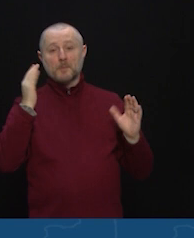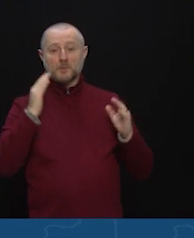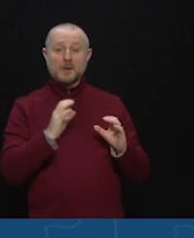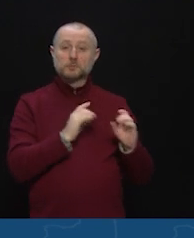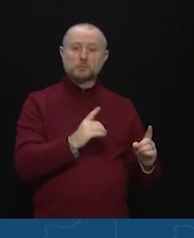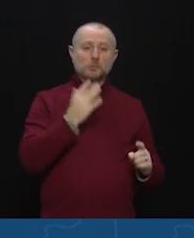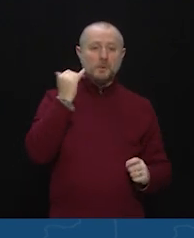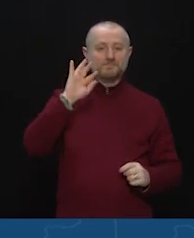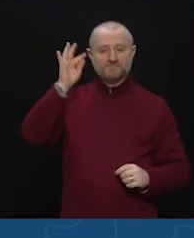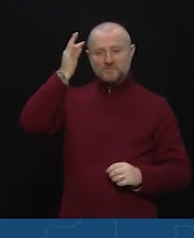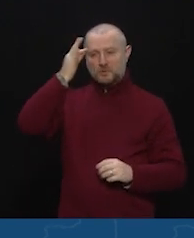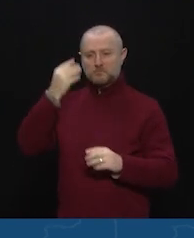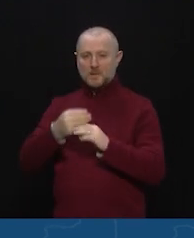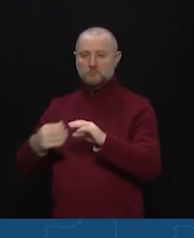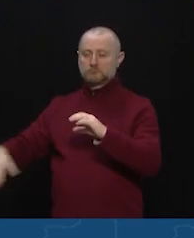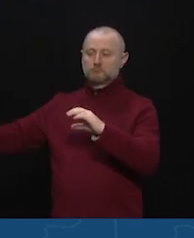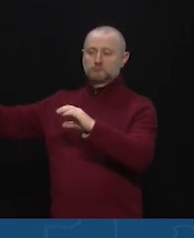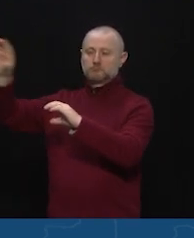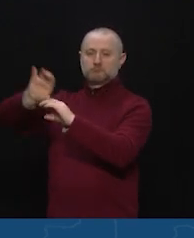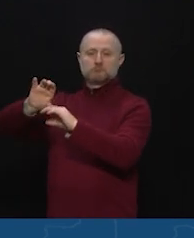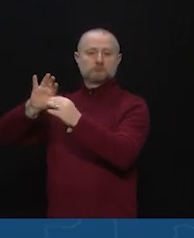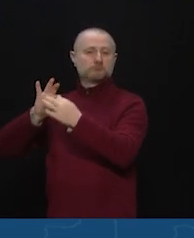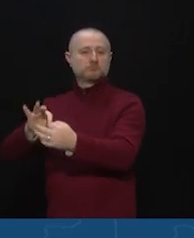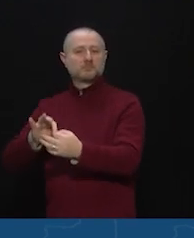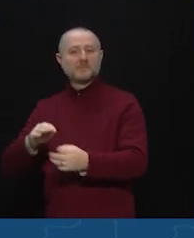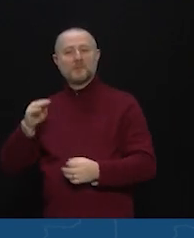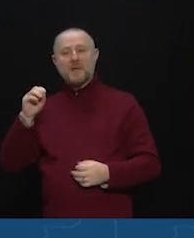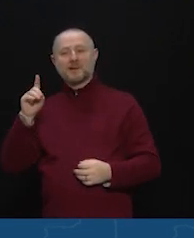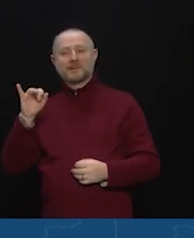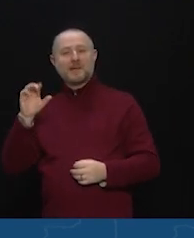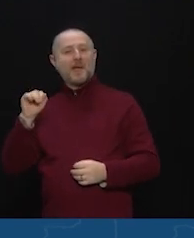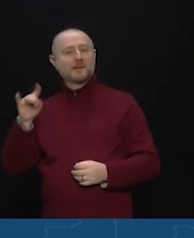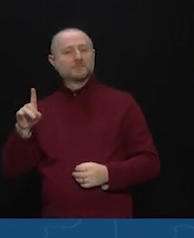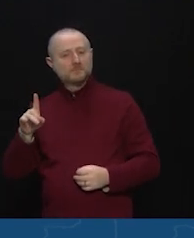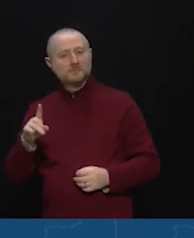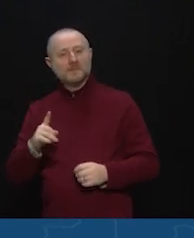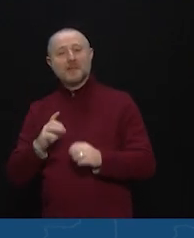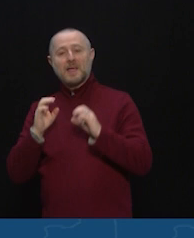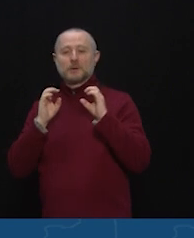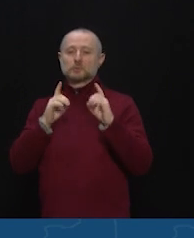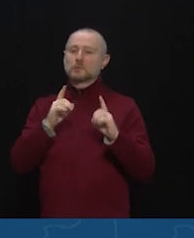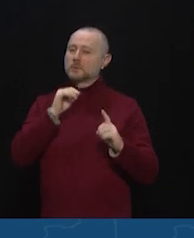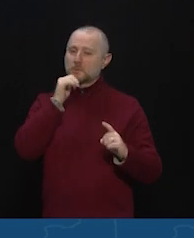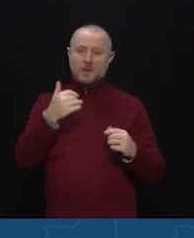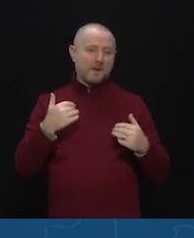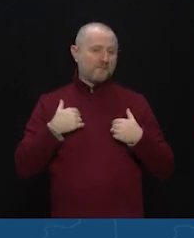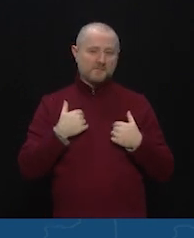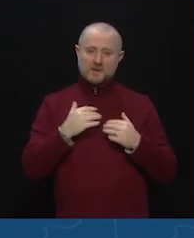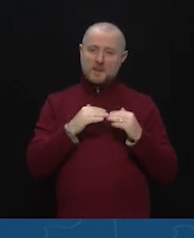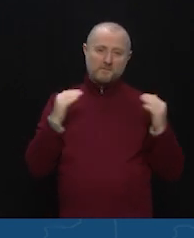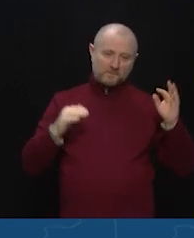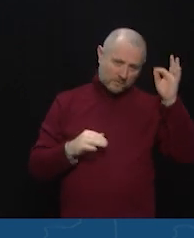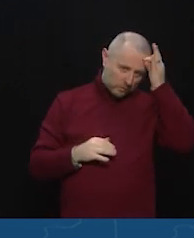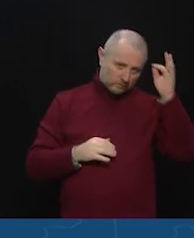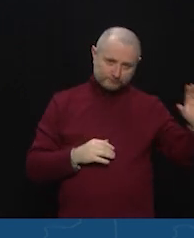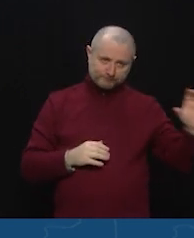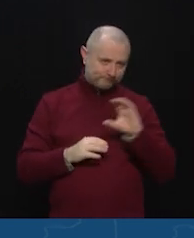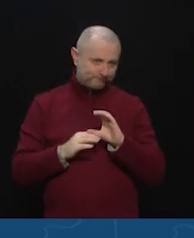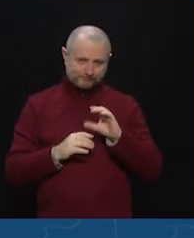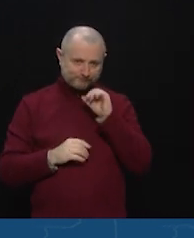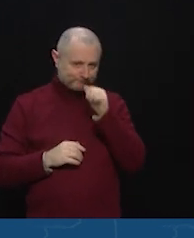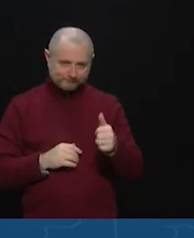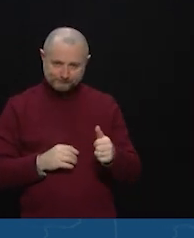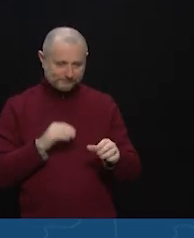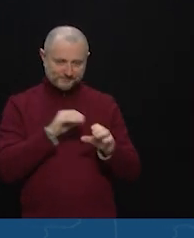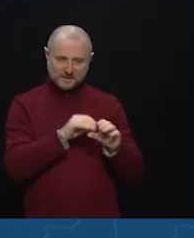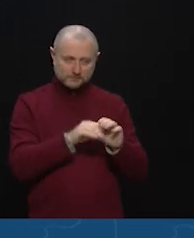funds related to Medicaid, and education does not have that level of federal funds. When you look